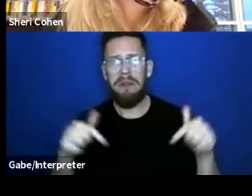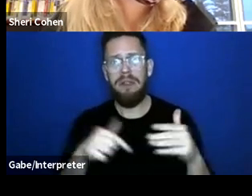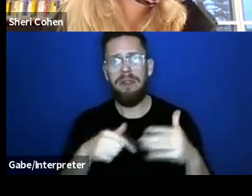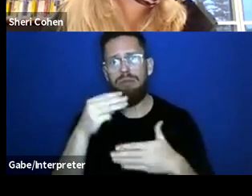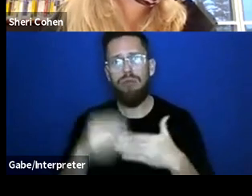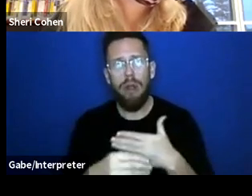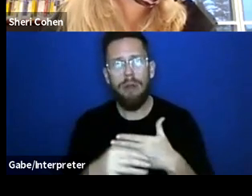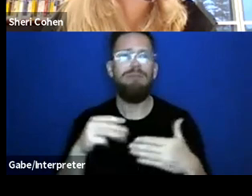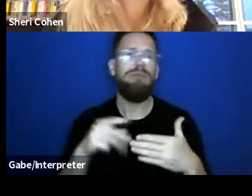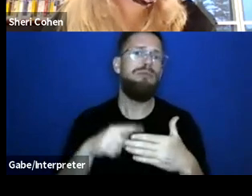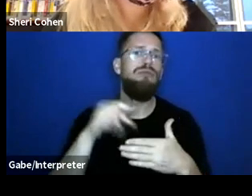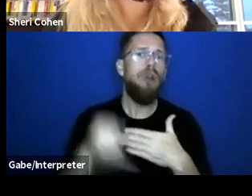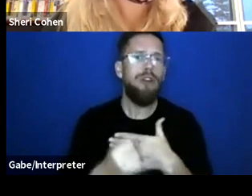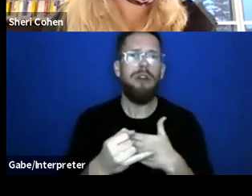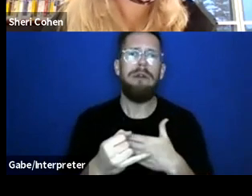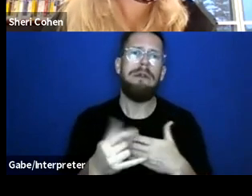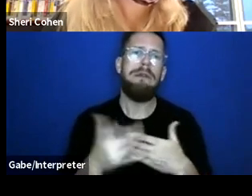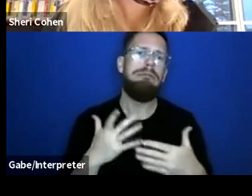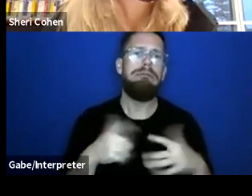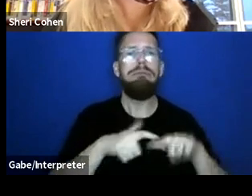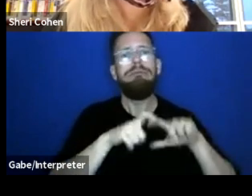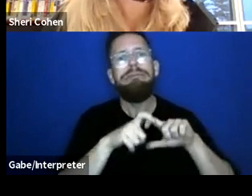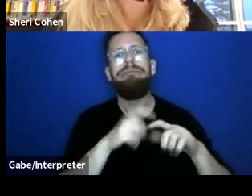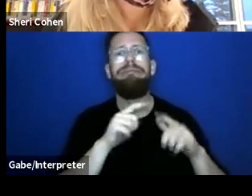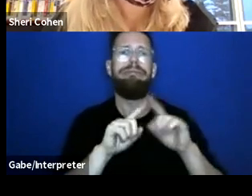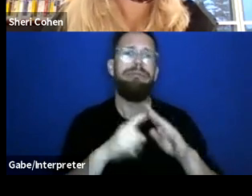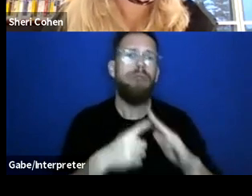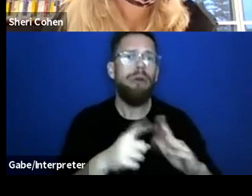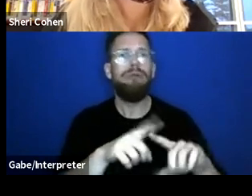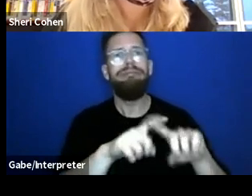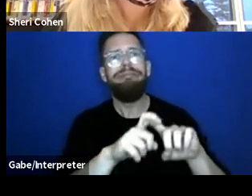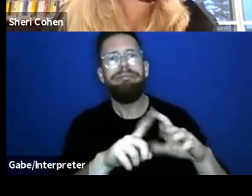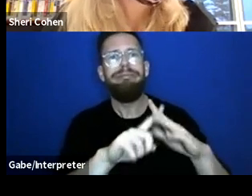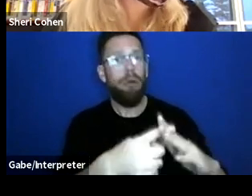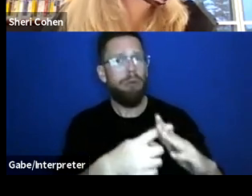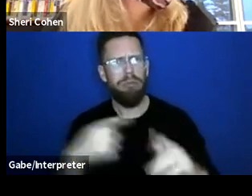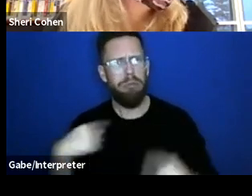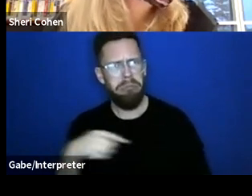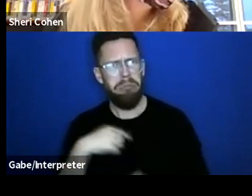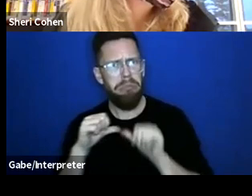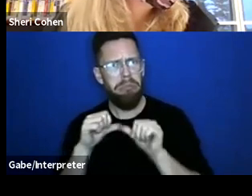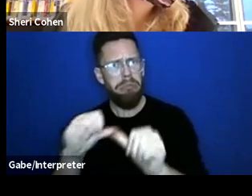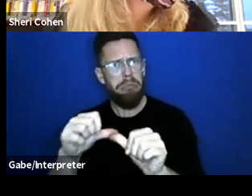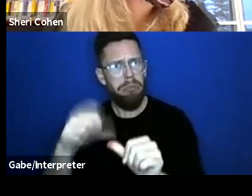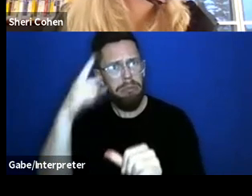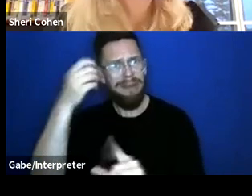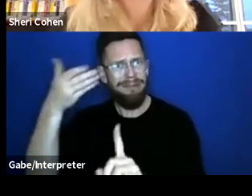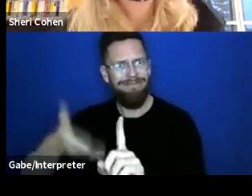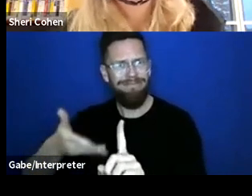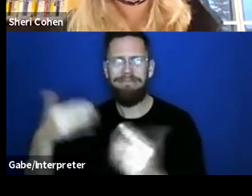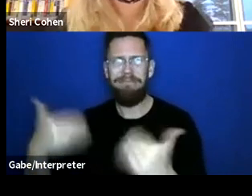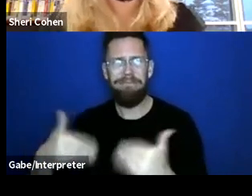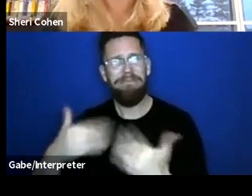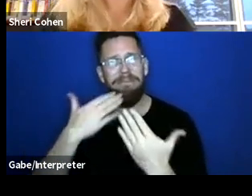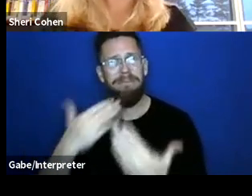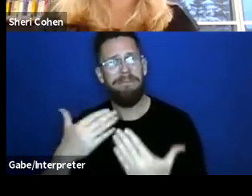by communities. We've been consistent through his work. So just publicly thank him for being a leader on this Project 351. Thank you very much, Dr. Viata. Mr.